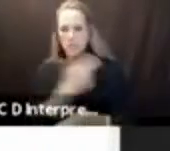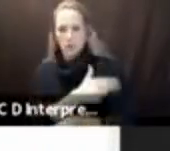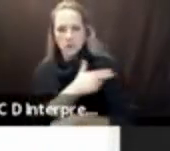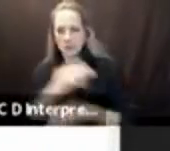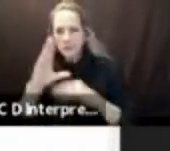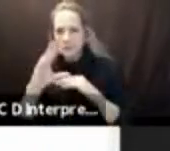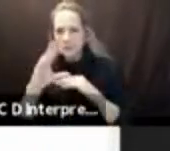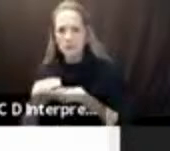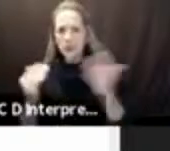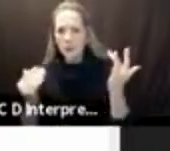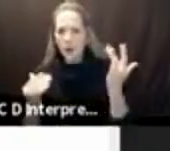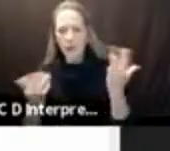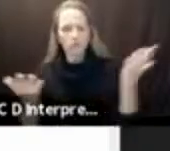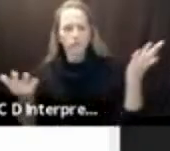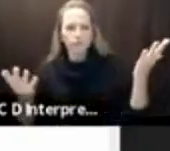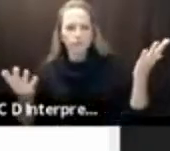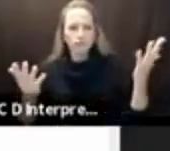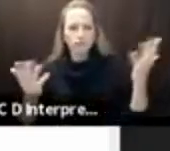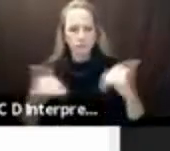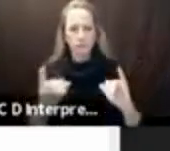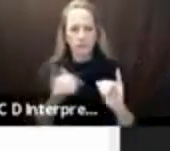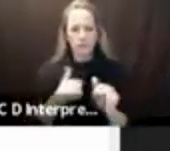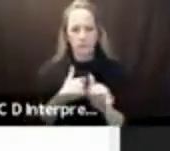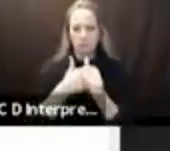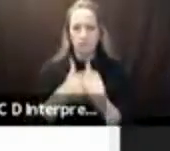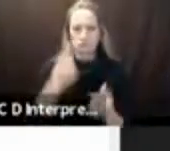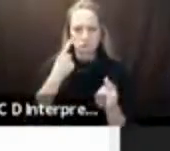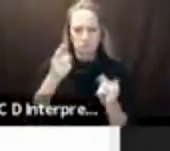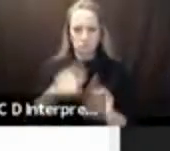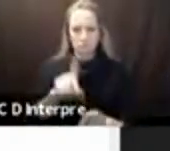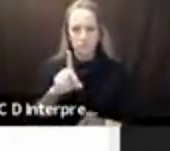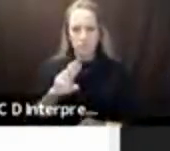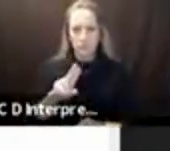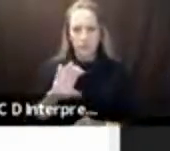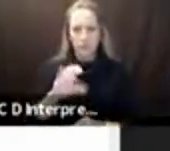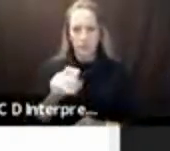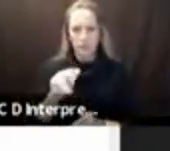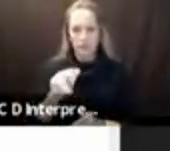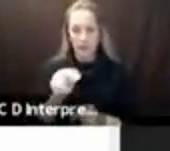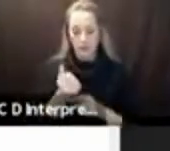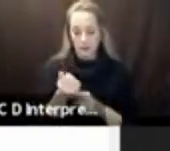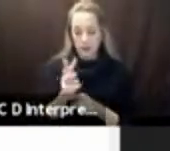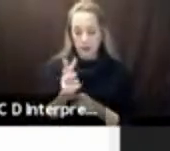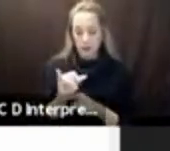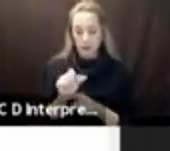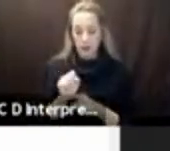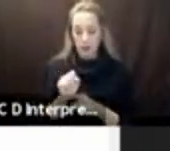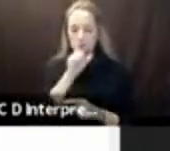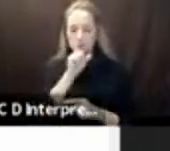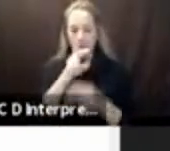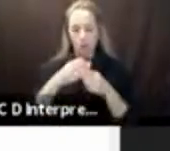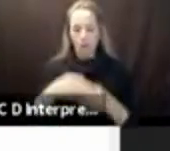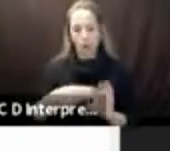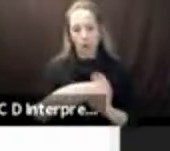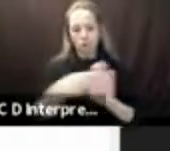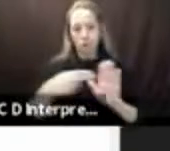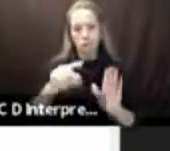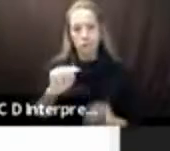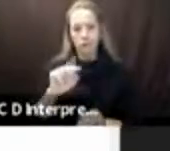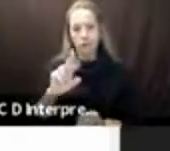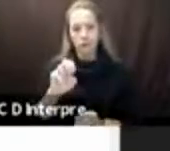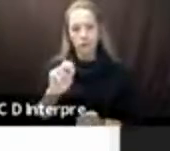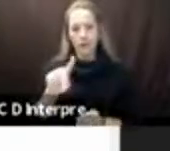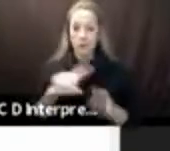But regardless, I agree with what Dr. Buchanan said. A few days does not make a reliable trend, but we would love to